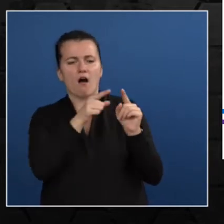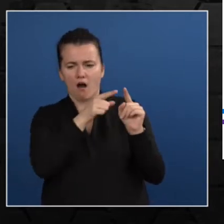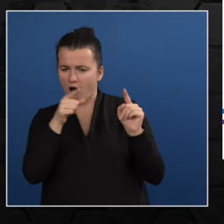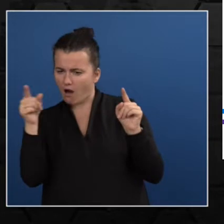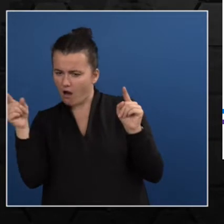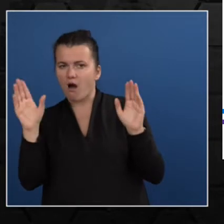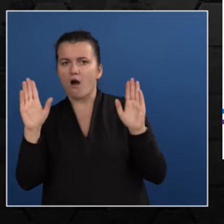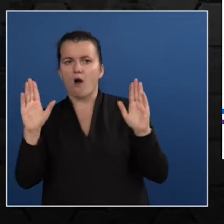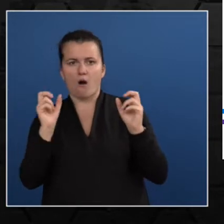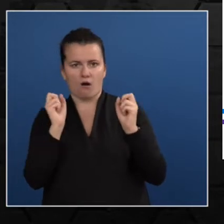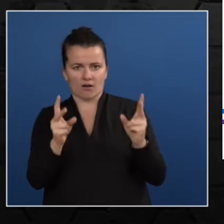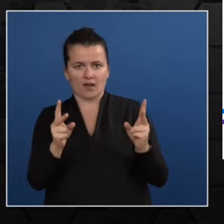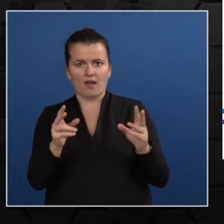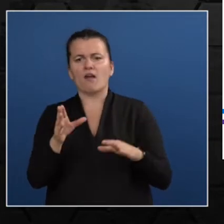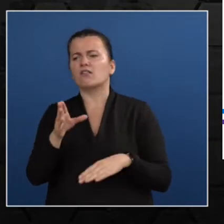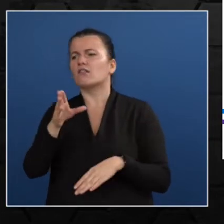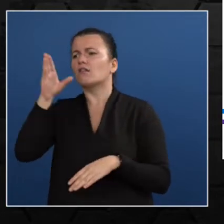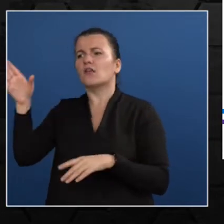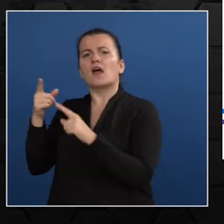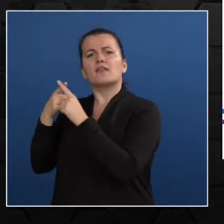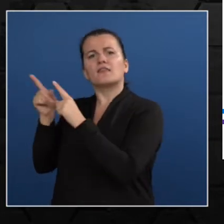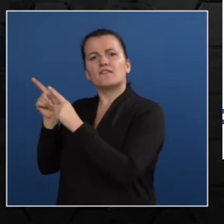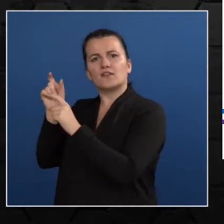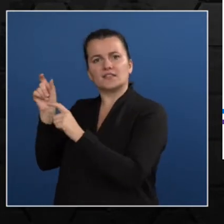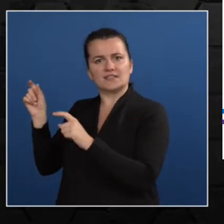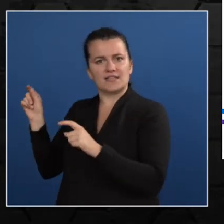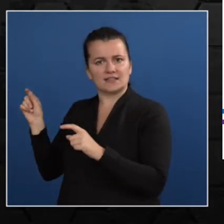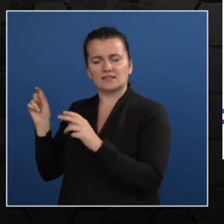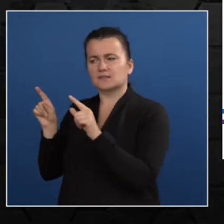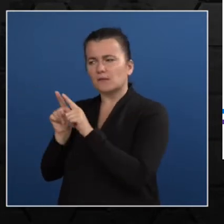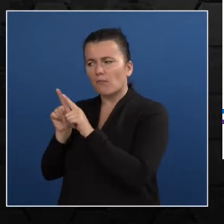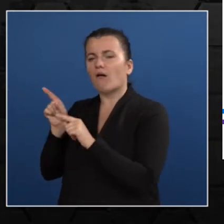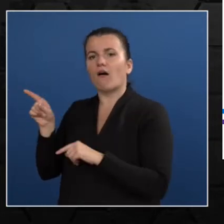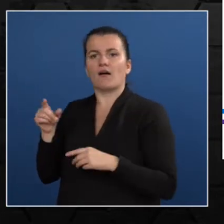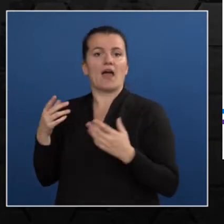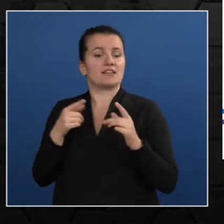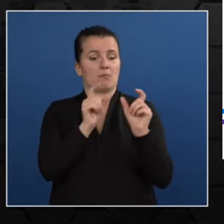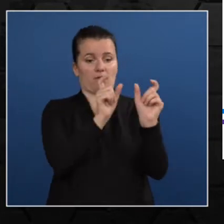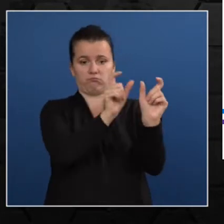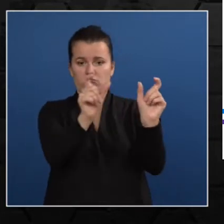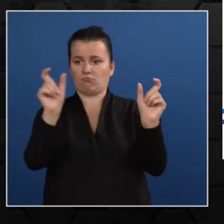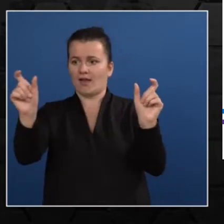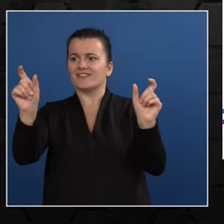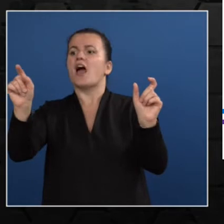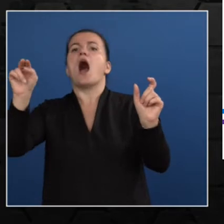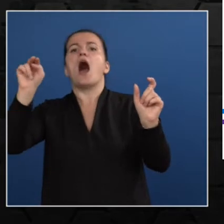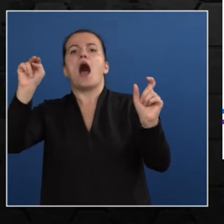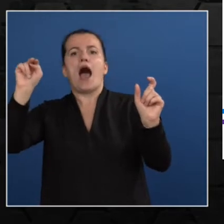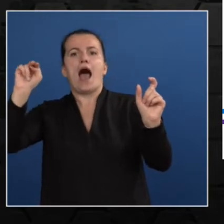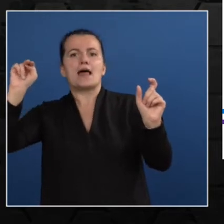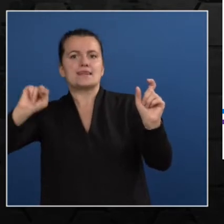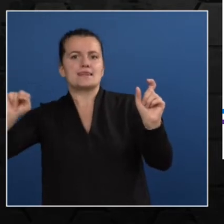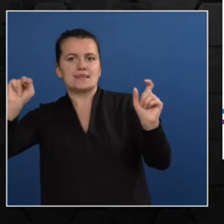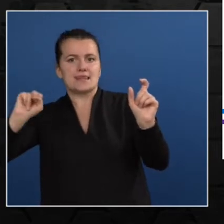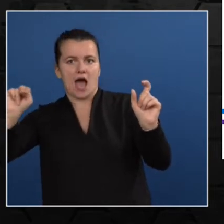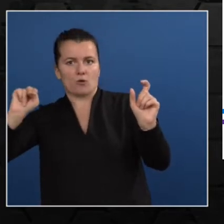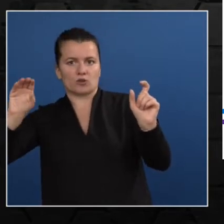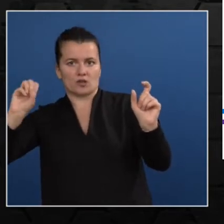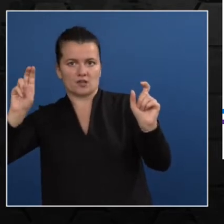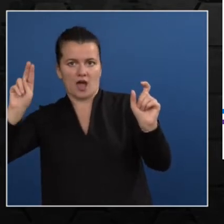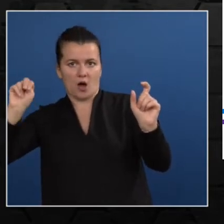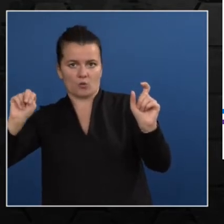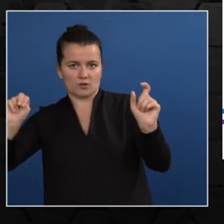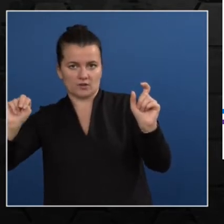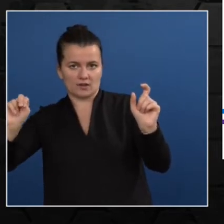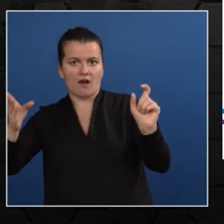clearly see that it has correctly identified that a is a determiner to